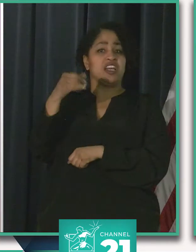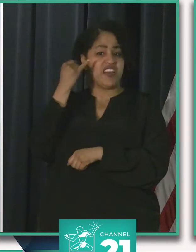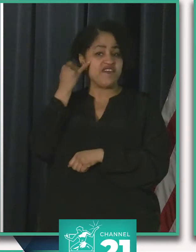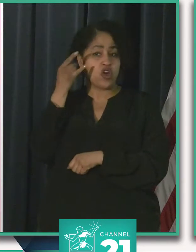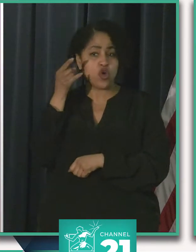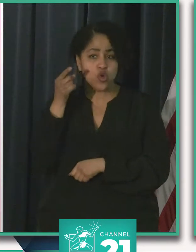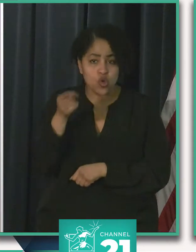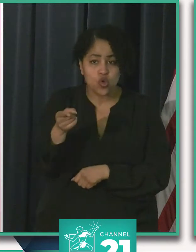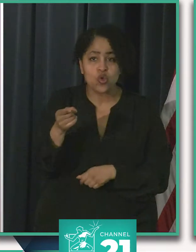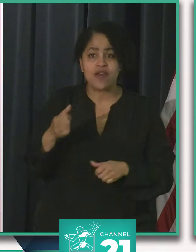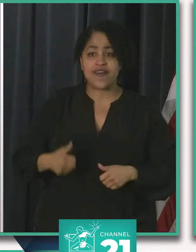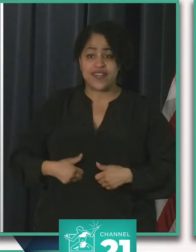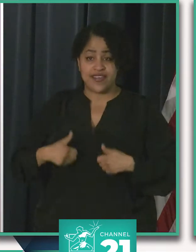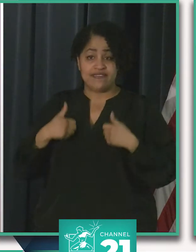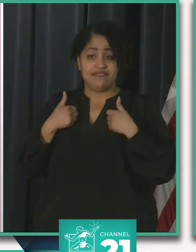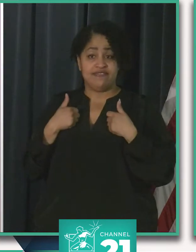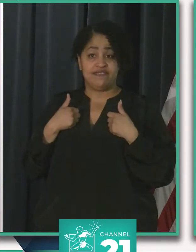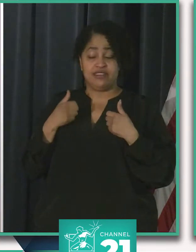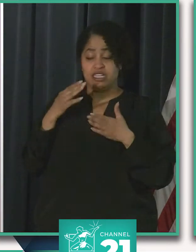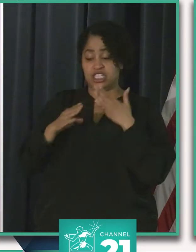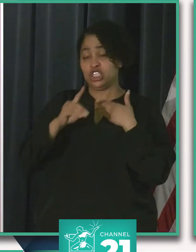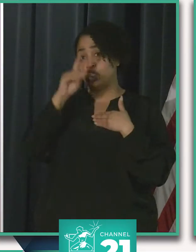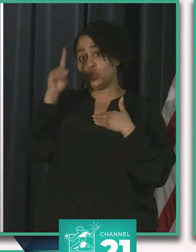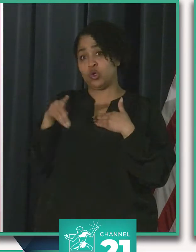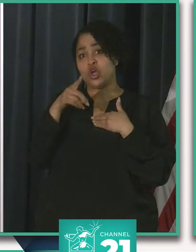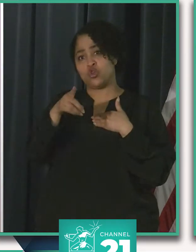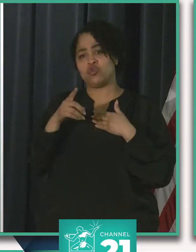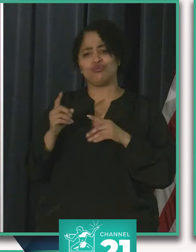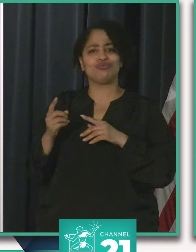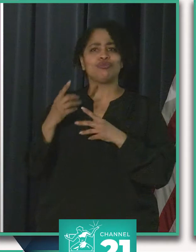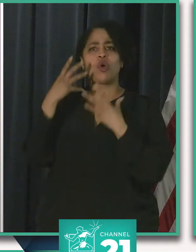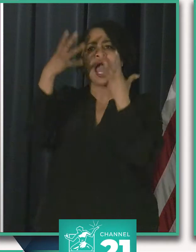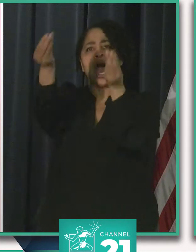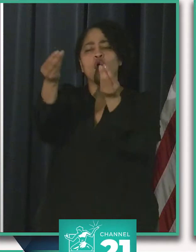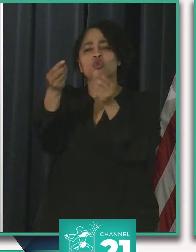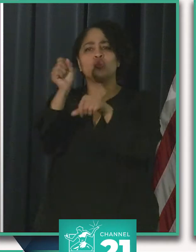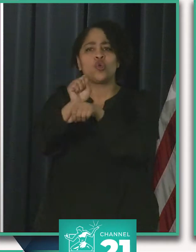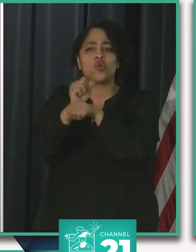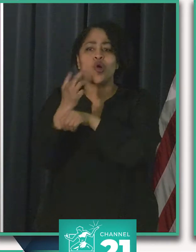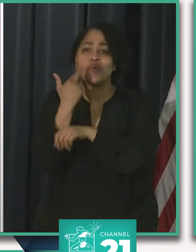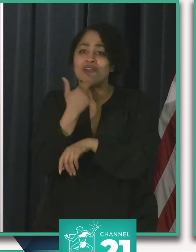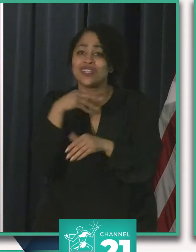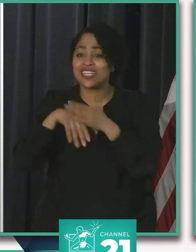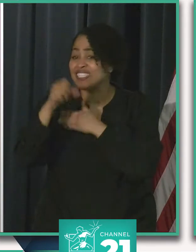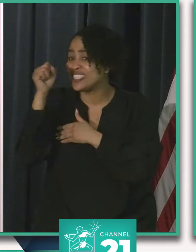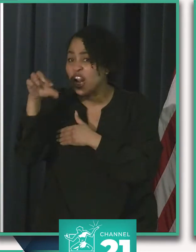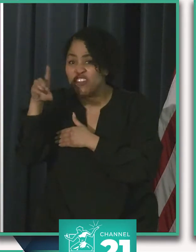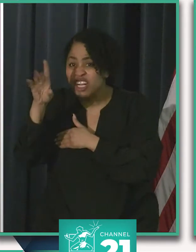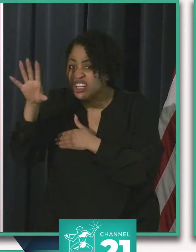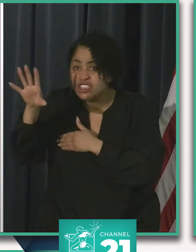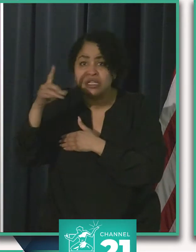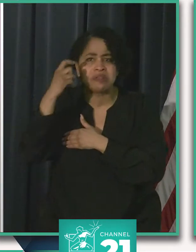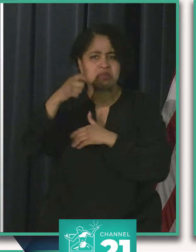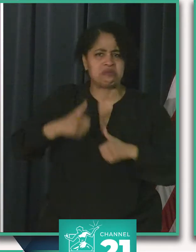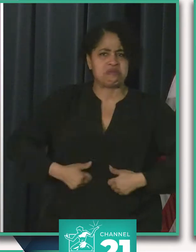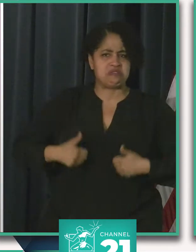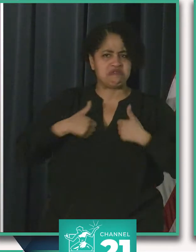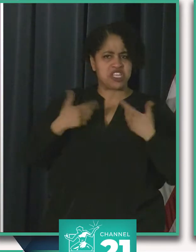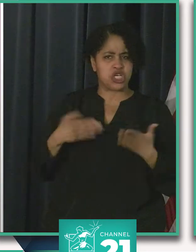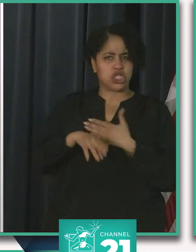you live in the city of Detroit and you're going out to work at a restaurant in Southfield, because you live in